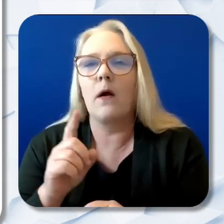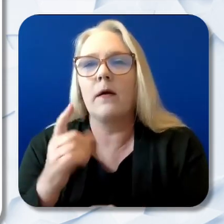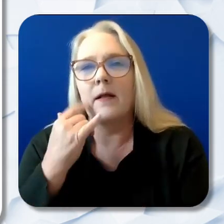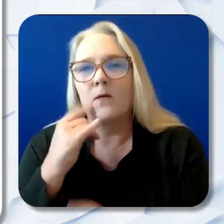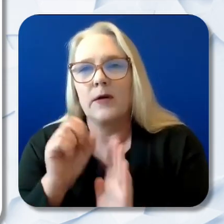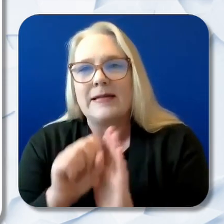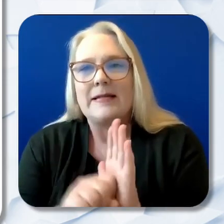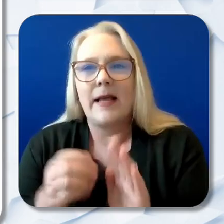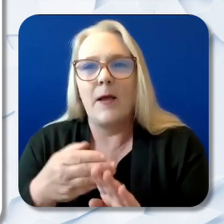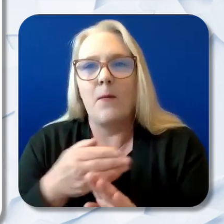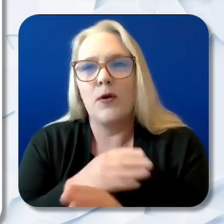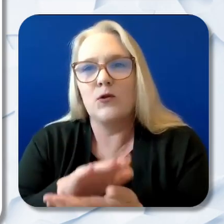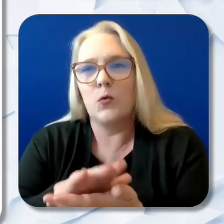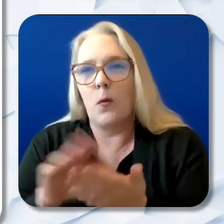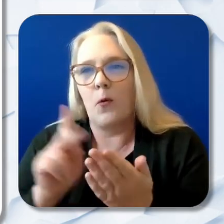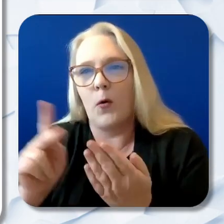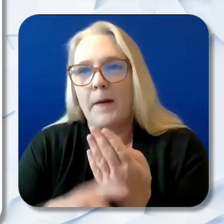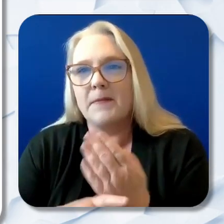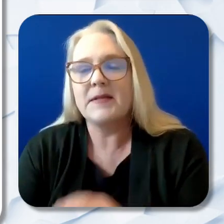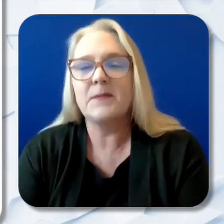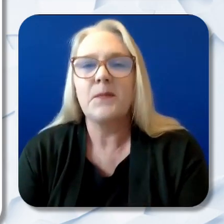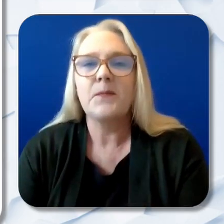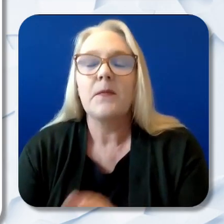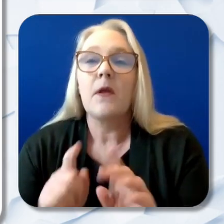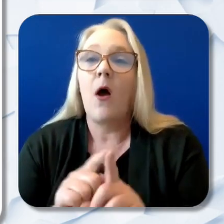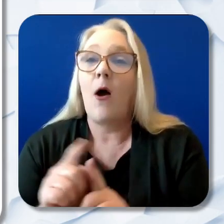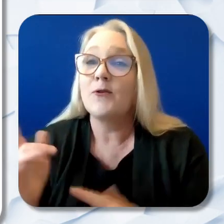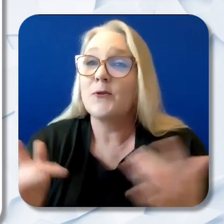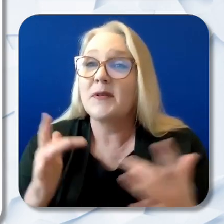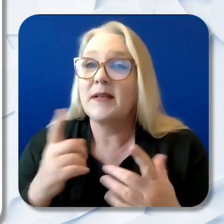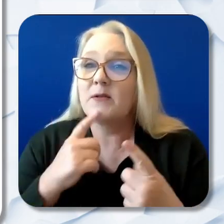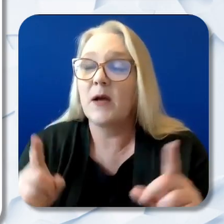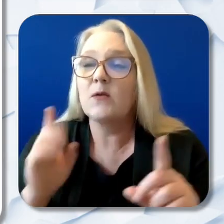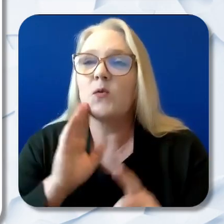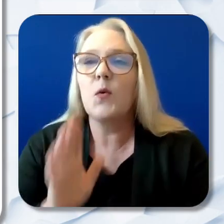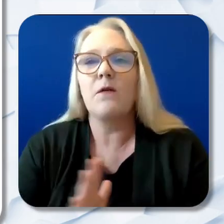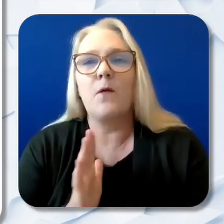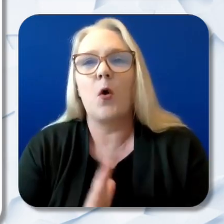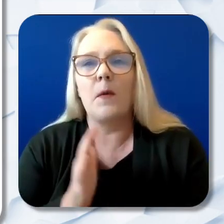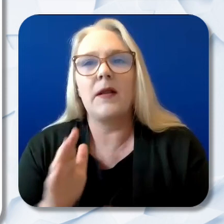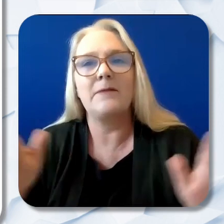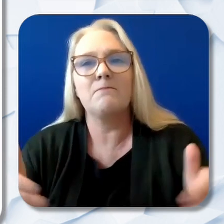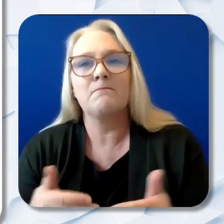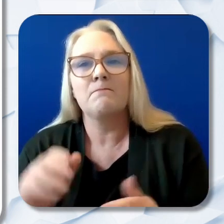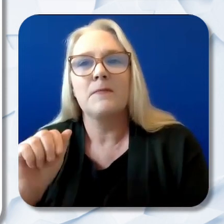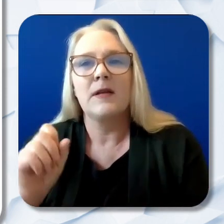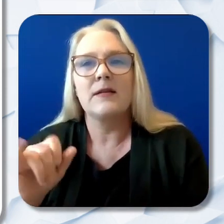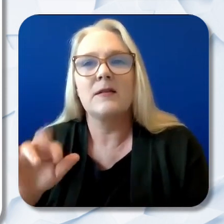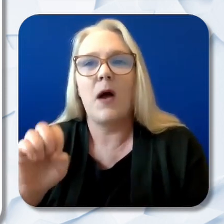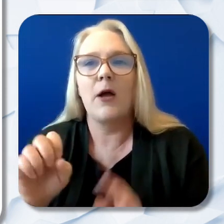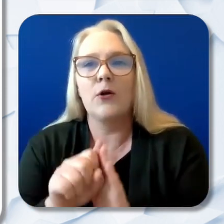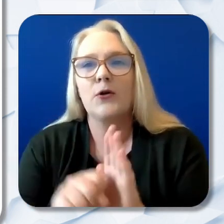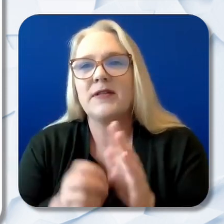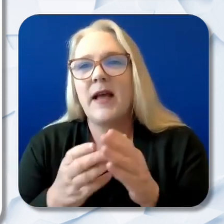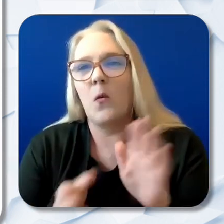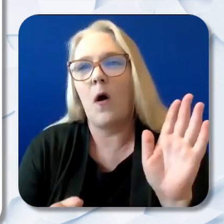programs. I'm also excited to announce that we will formally introduce our Aspire statewide and